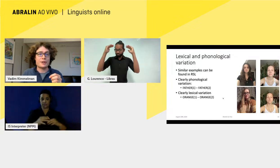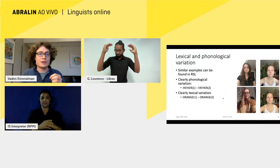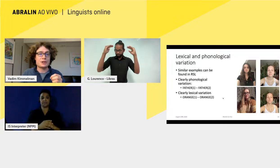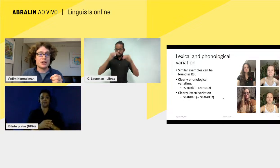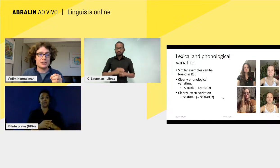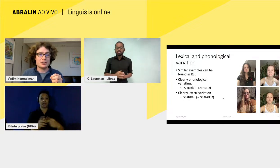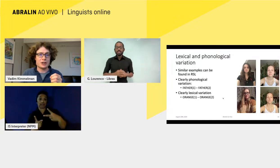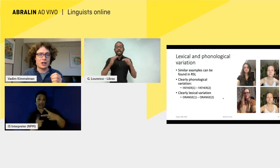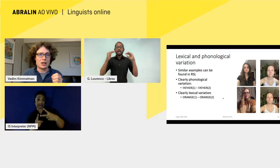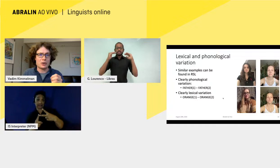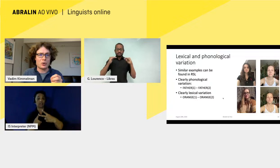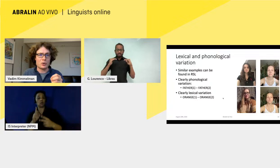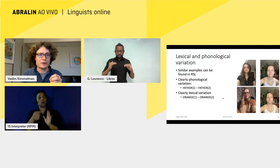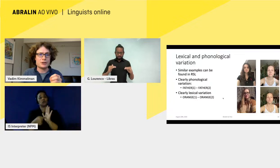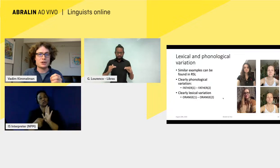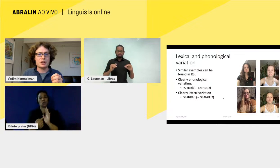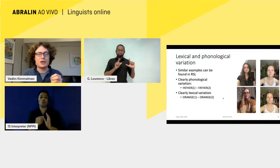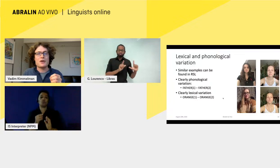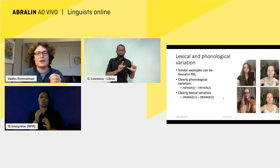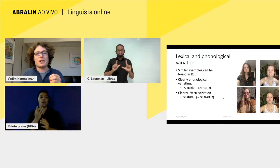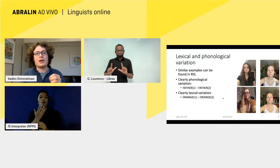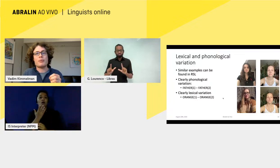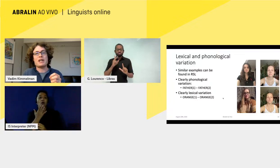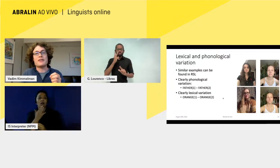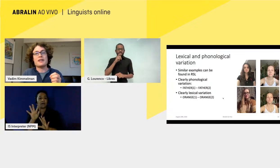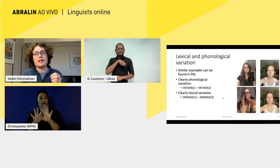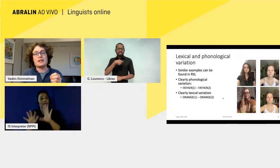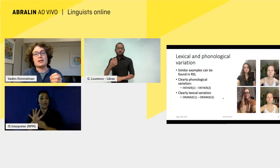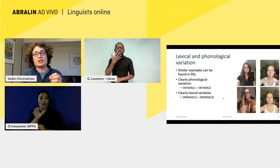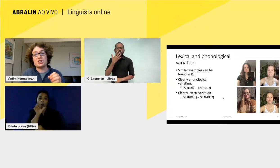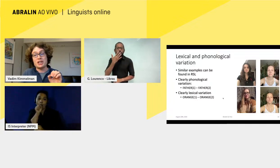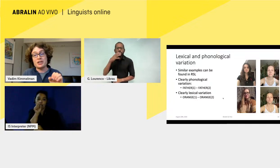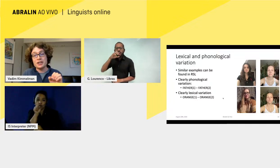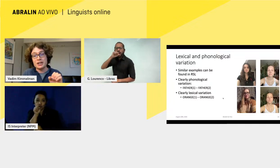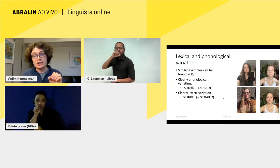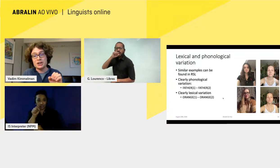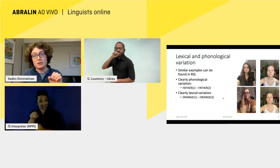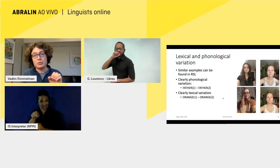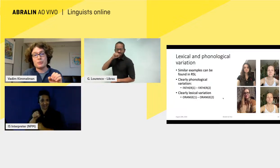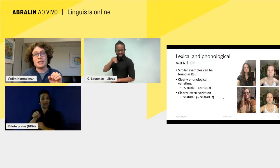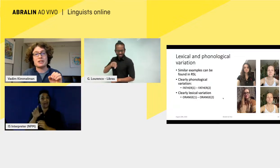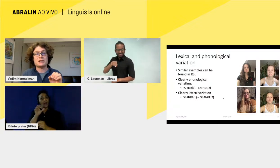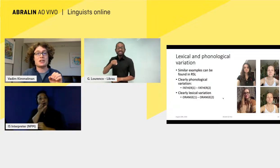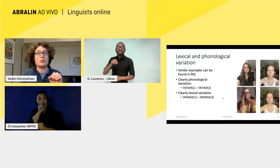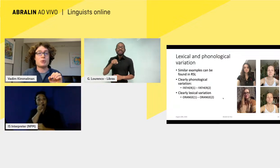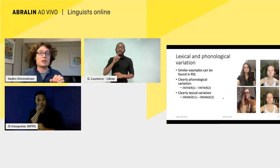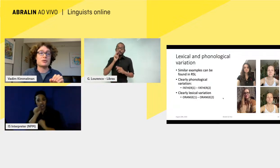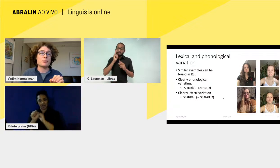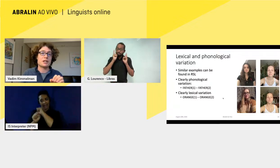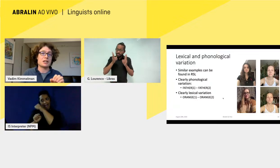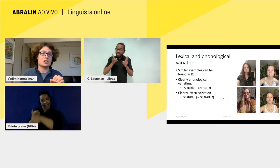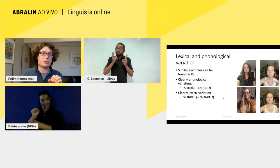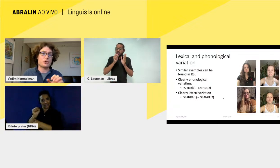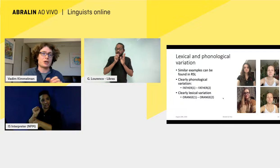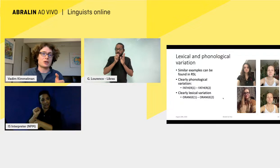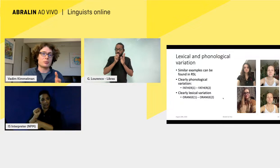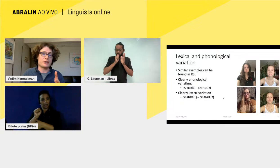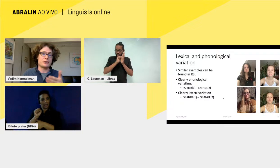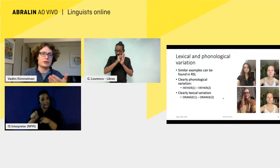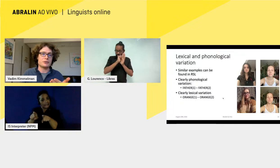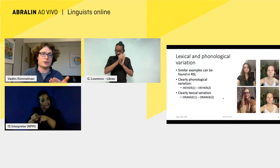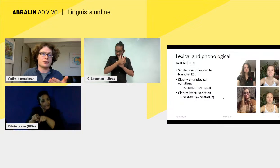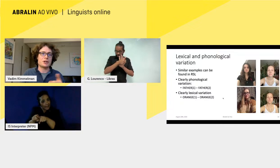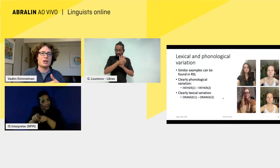for orange, as in color orange, and they share the hand shape, but apart from the hand shape,